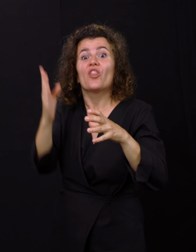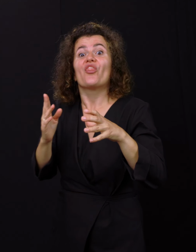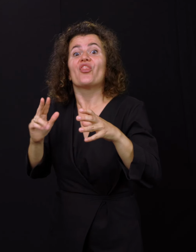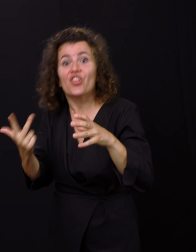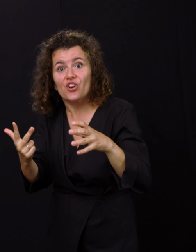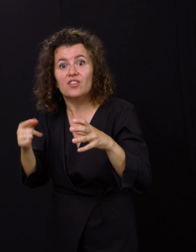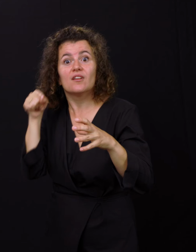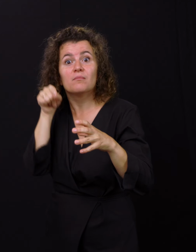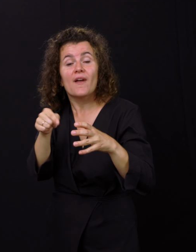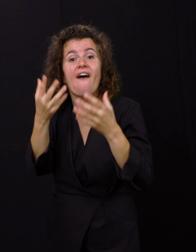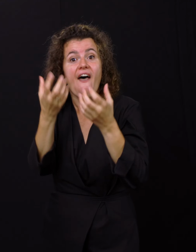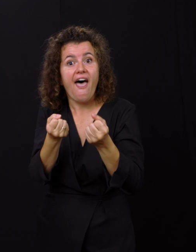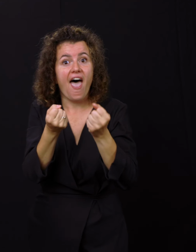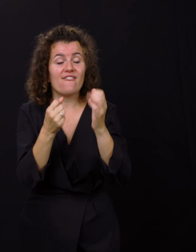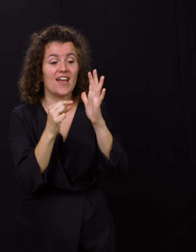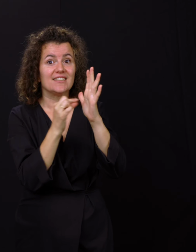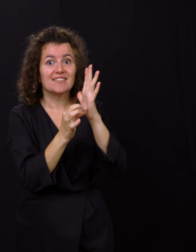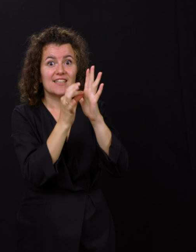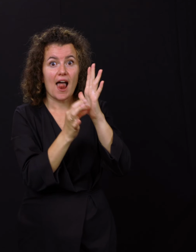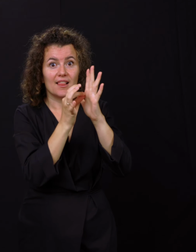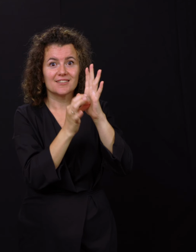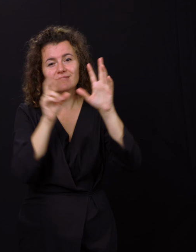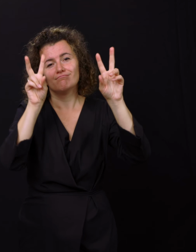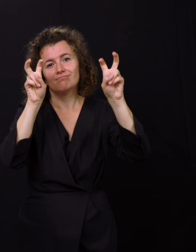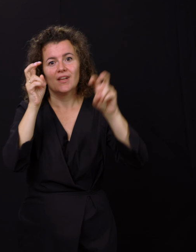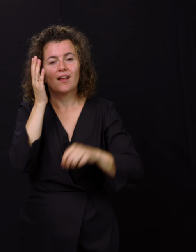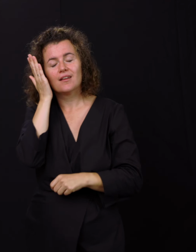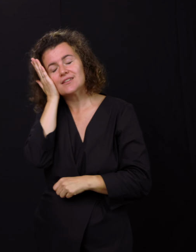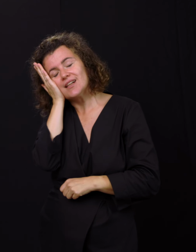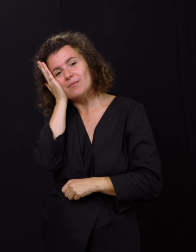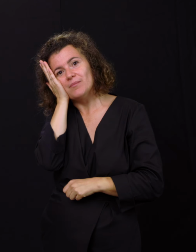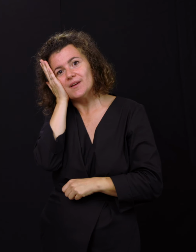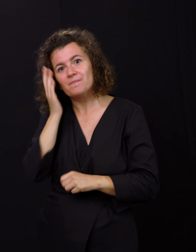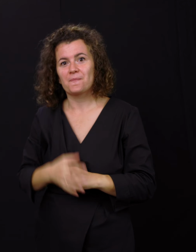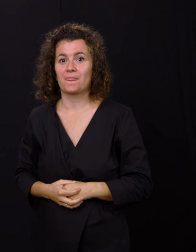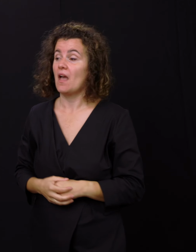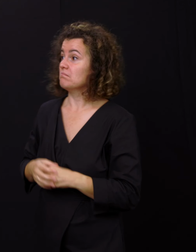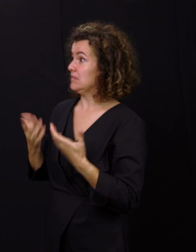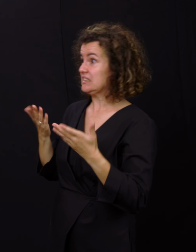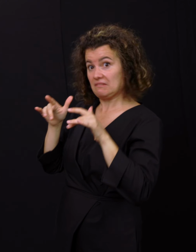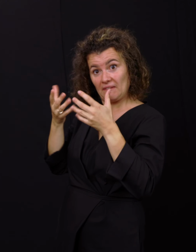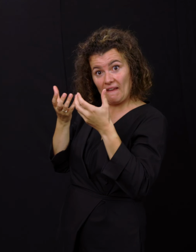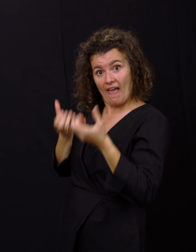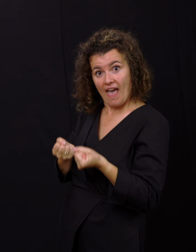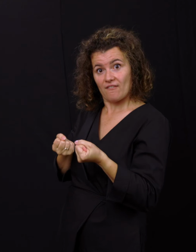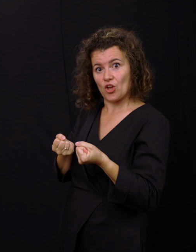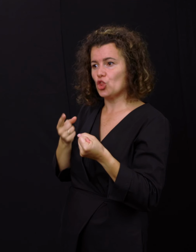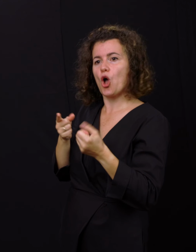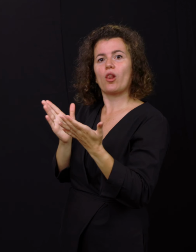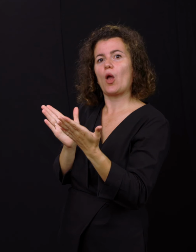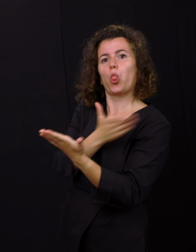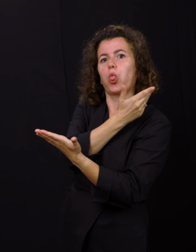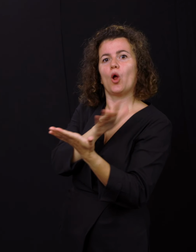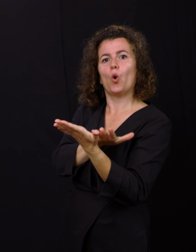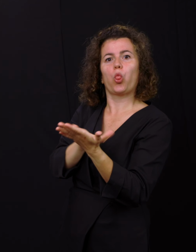inactive cells in the retina, which we call sleeping cells. So they're not gone, they're still there. They are still there. They are non-functional. They don't